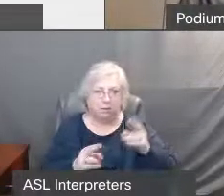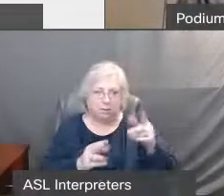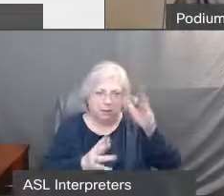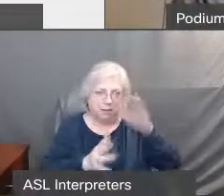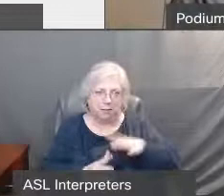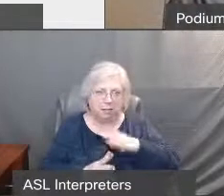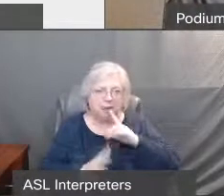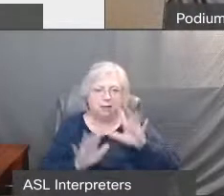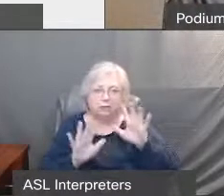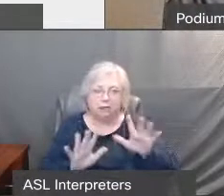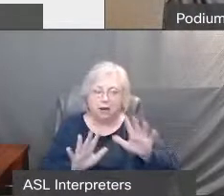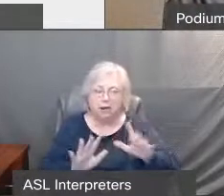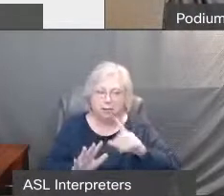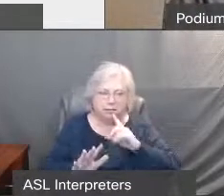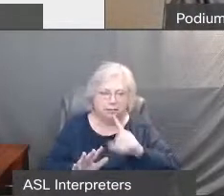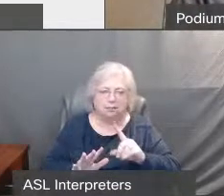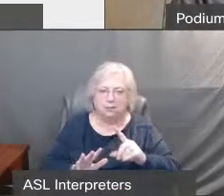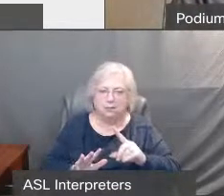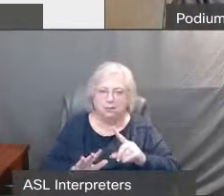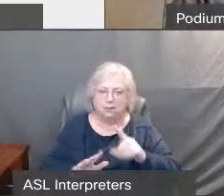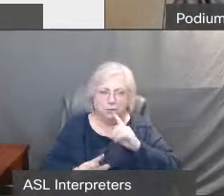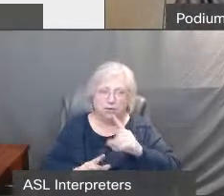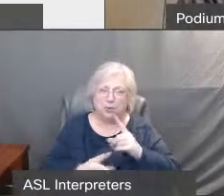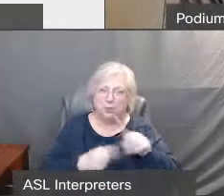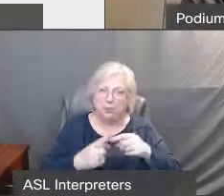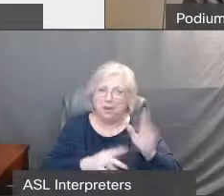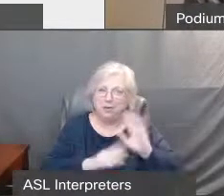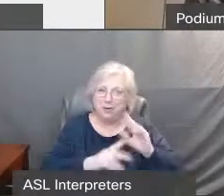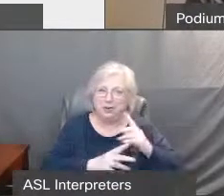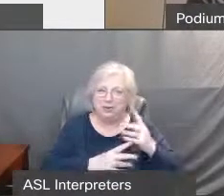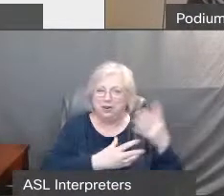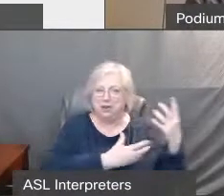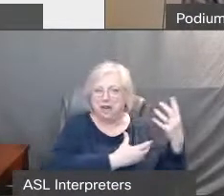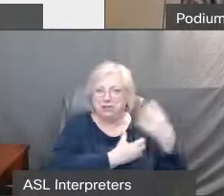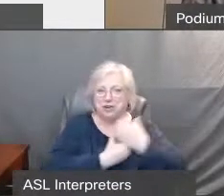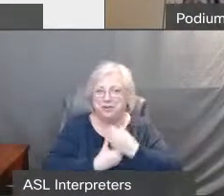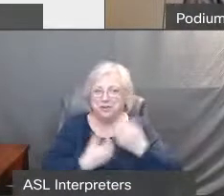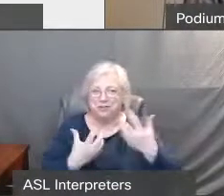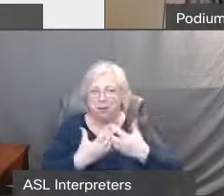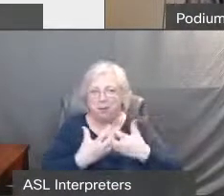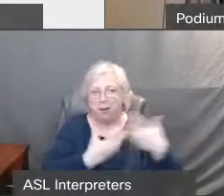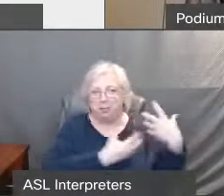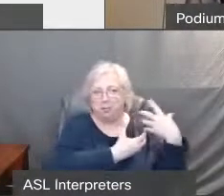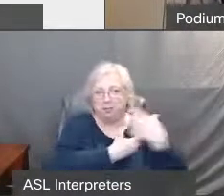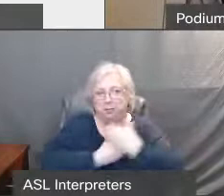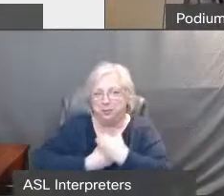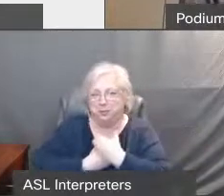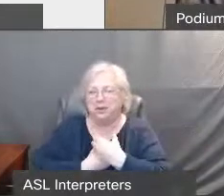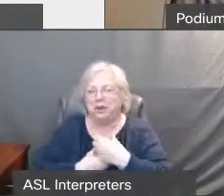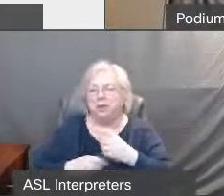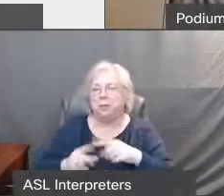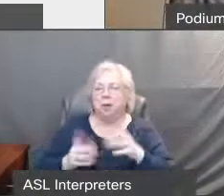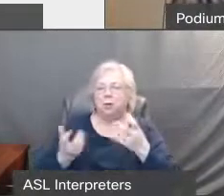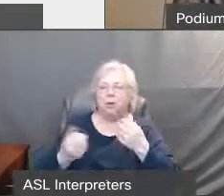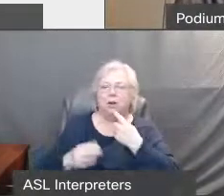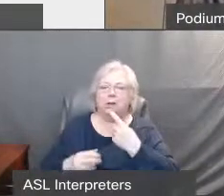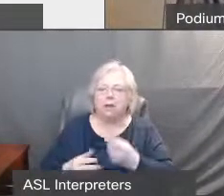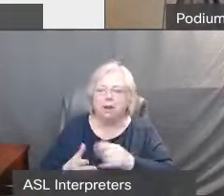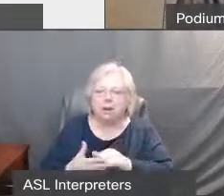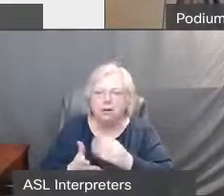I really respected him when he was catching those footballs. But I want to tell you right now that there are